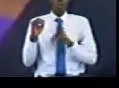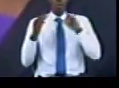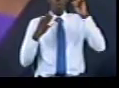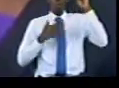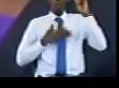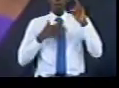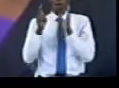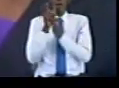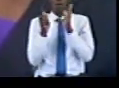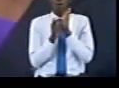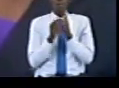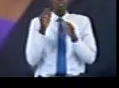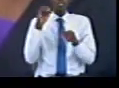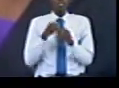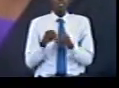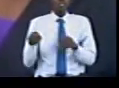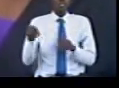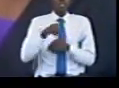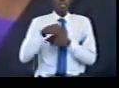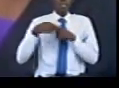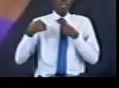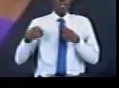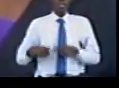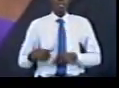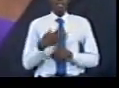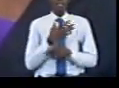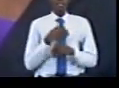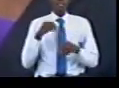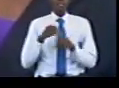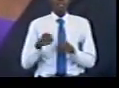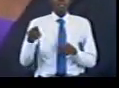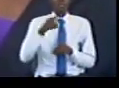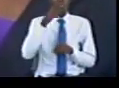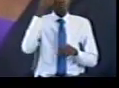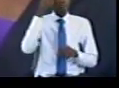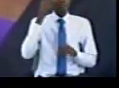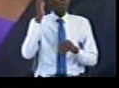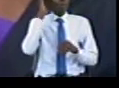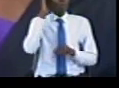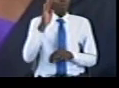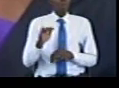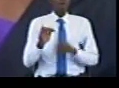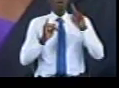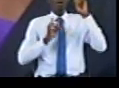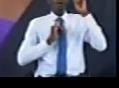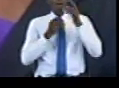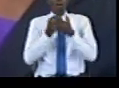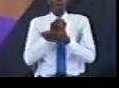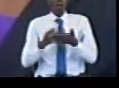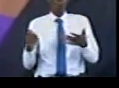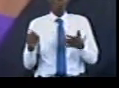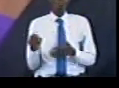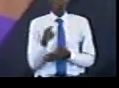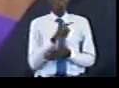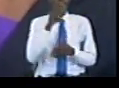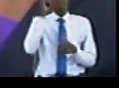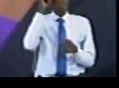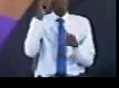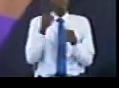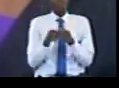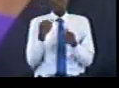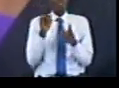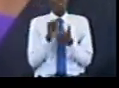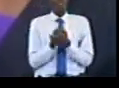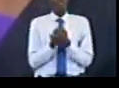where? In their hearts, and in their minds will I write them. You remember that God wrote